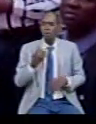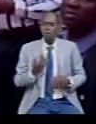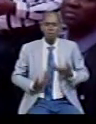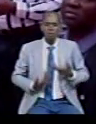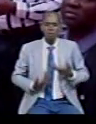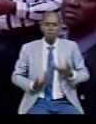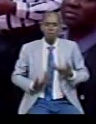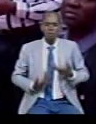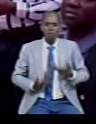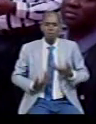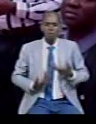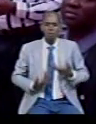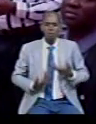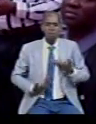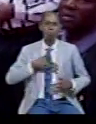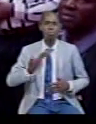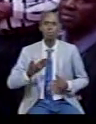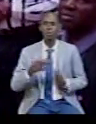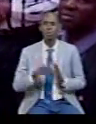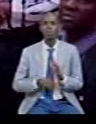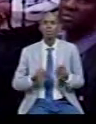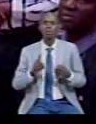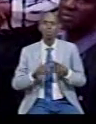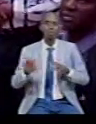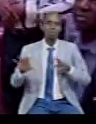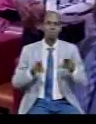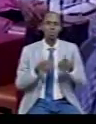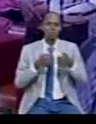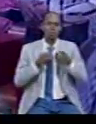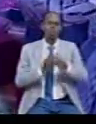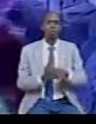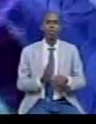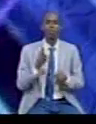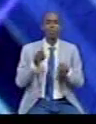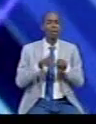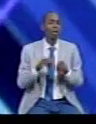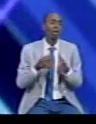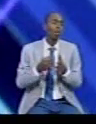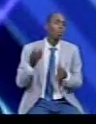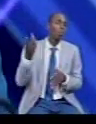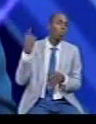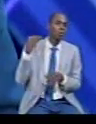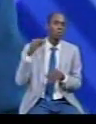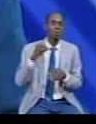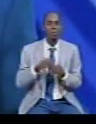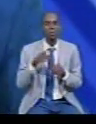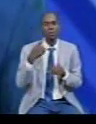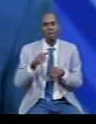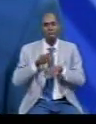and commitment to follow up as it was in the early church.